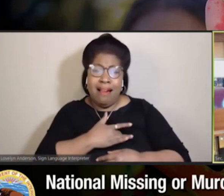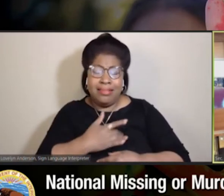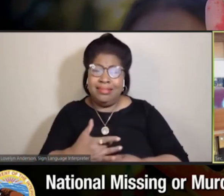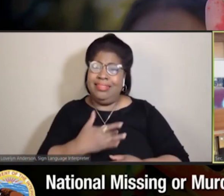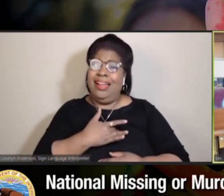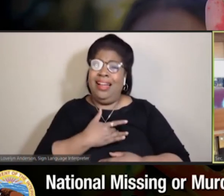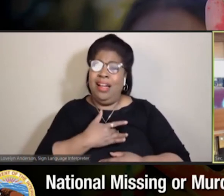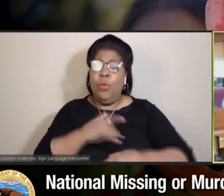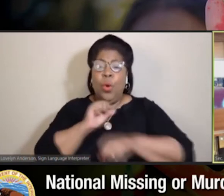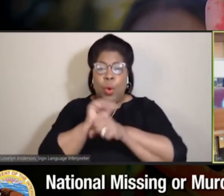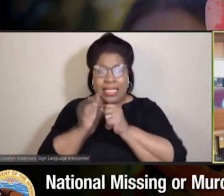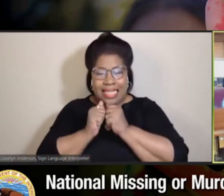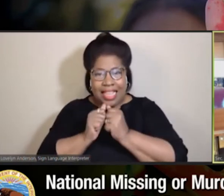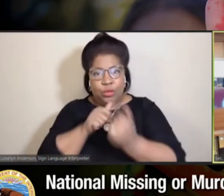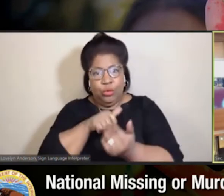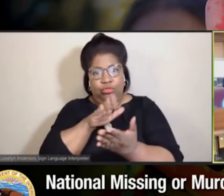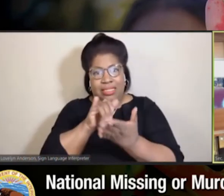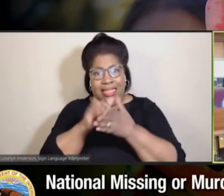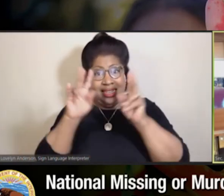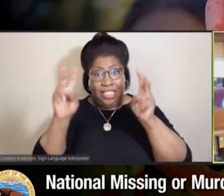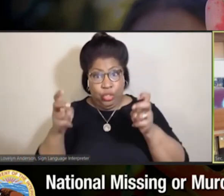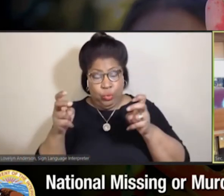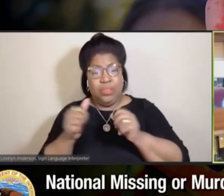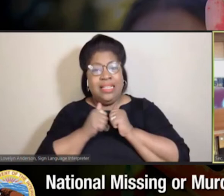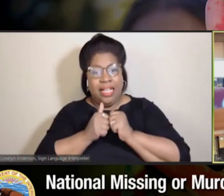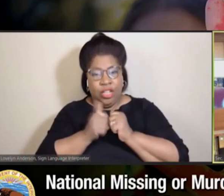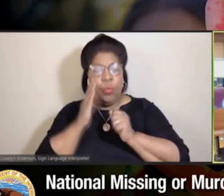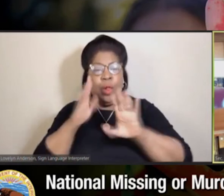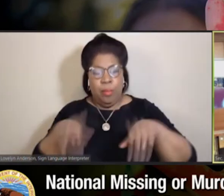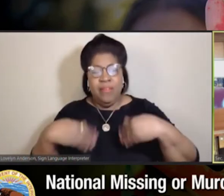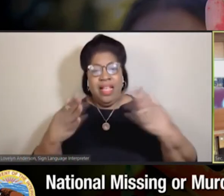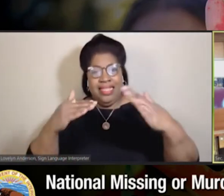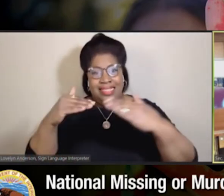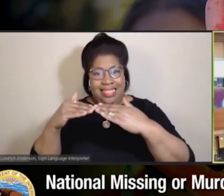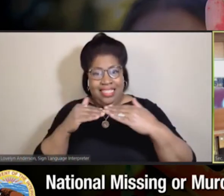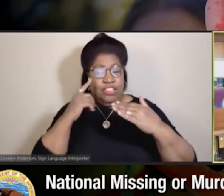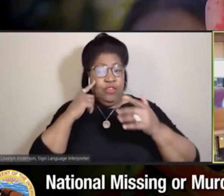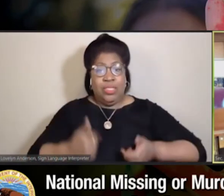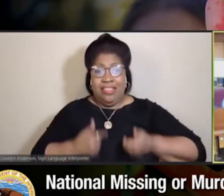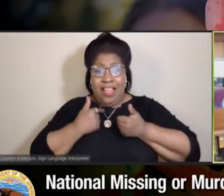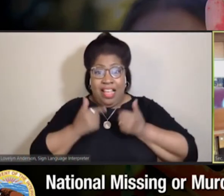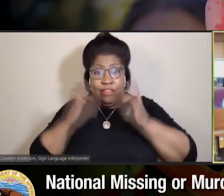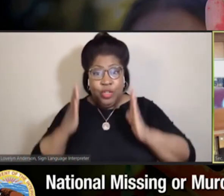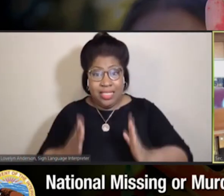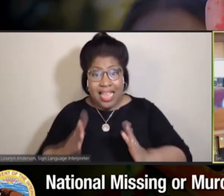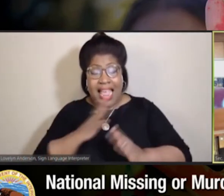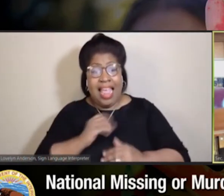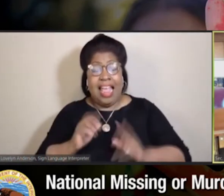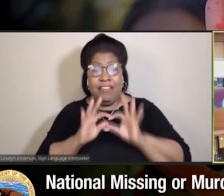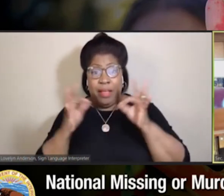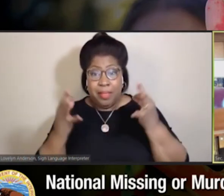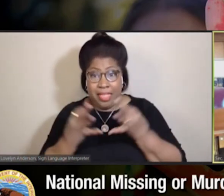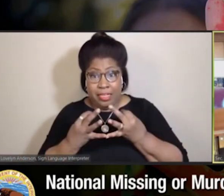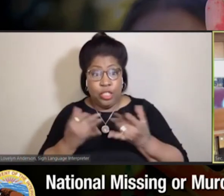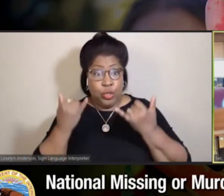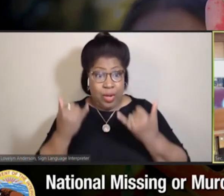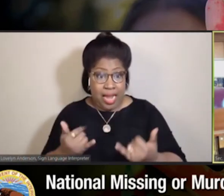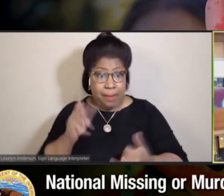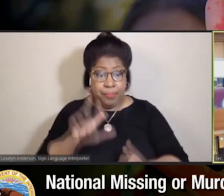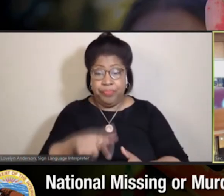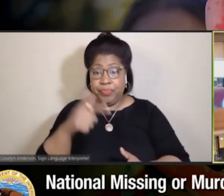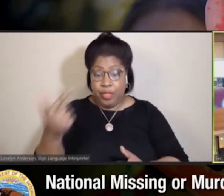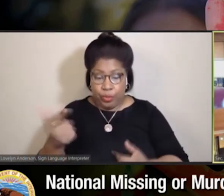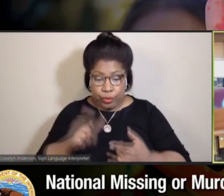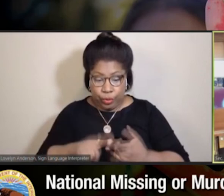together, I believe, we will provide justice for survivors and families. And now I'll turn the floor over to